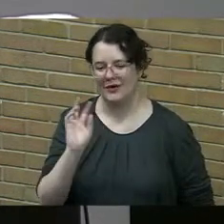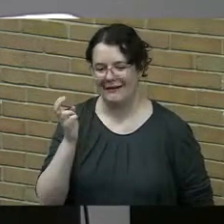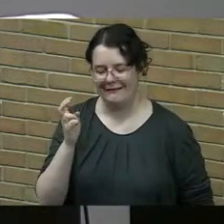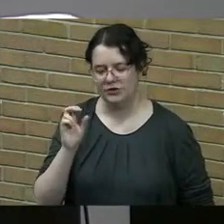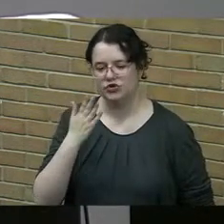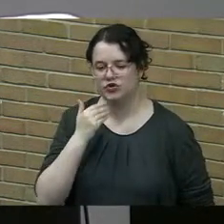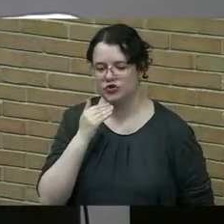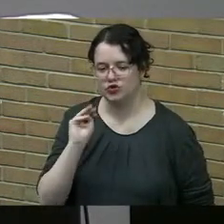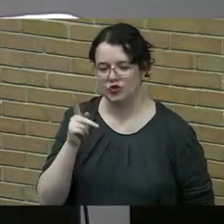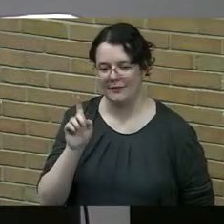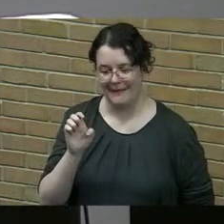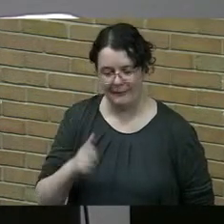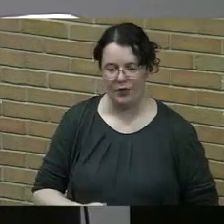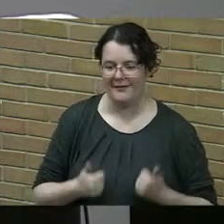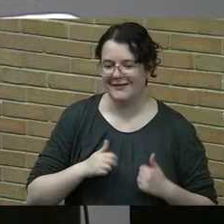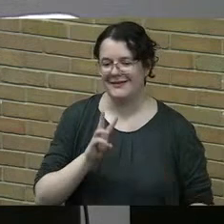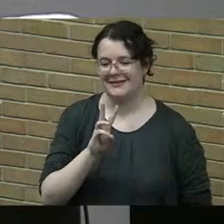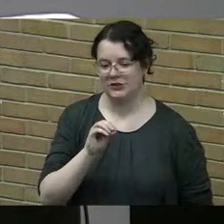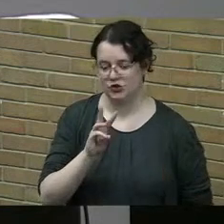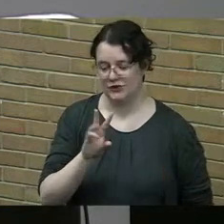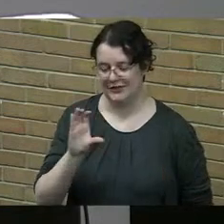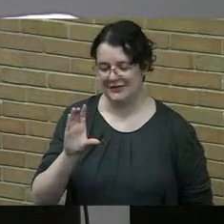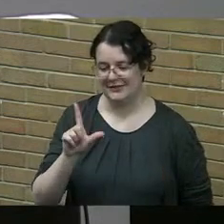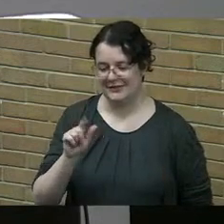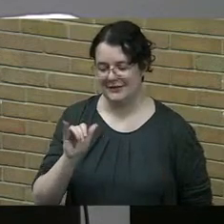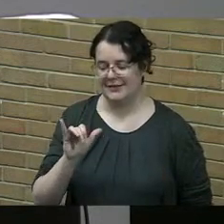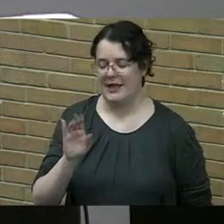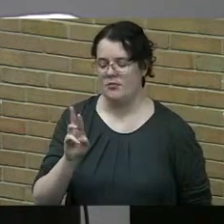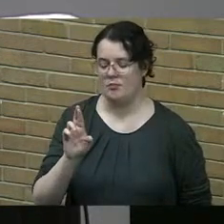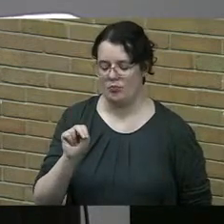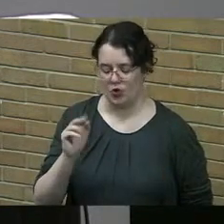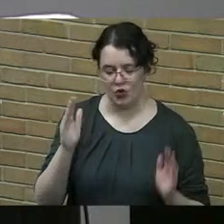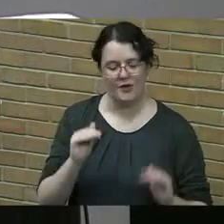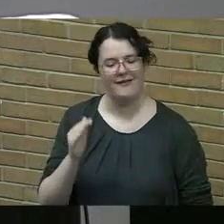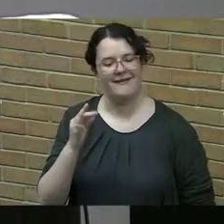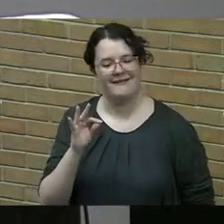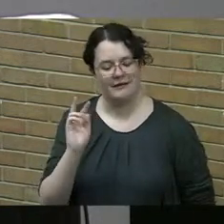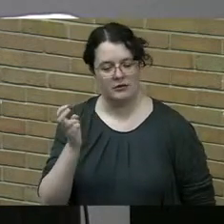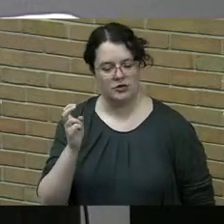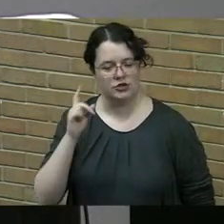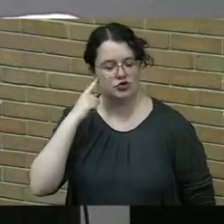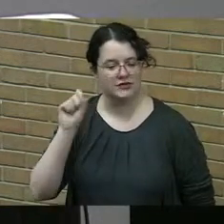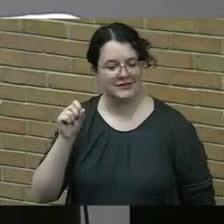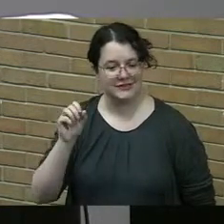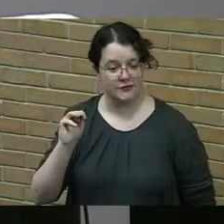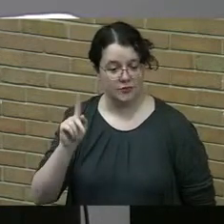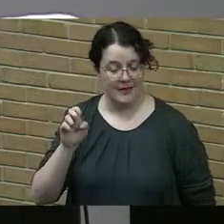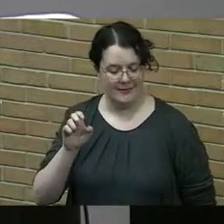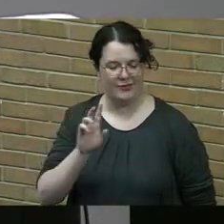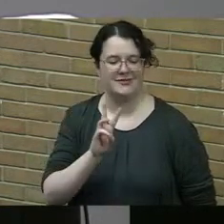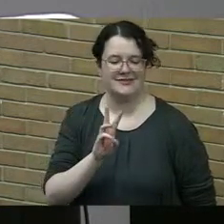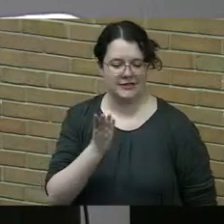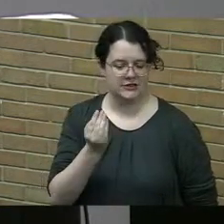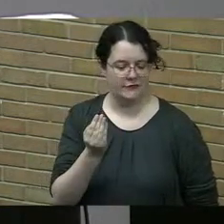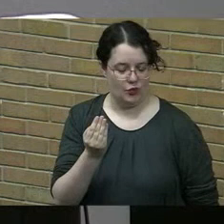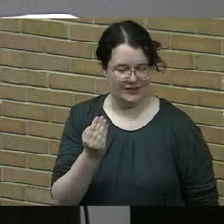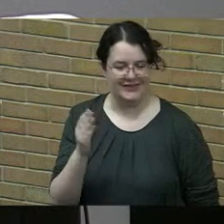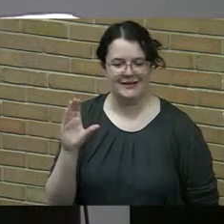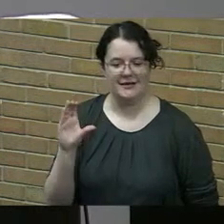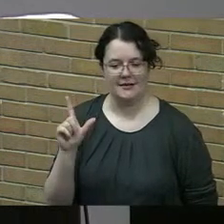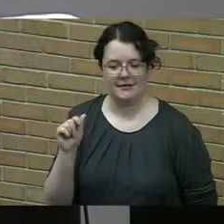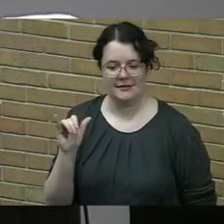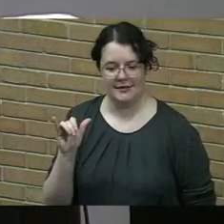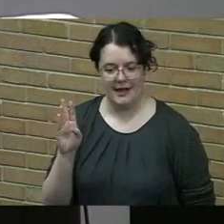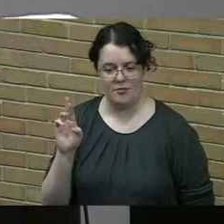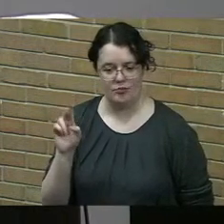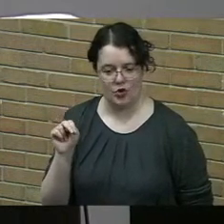at 606 Claiborne, a 19-inch silver maple at 614 Claiborne, a 23-inch Norway